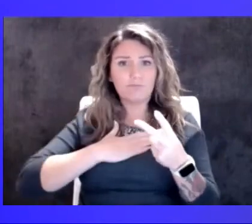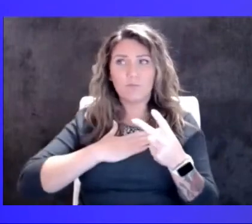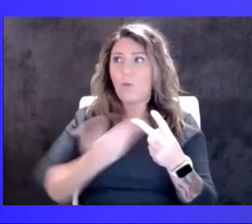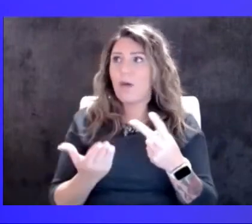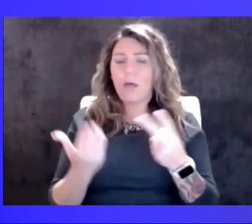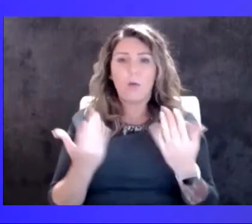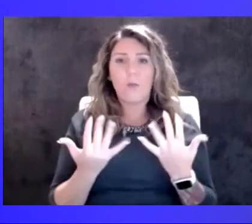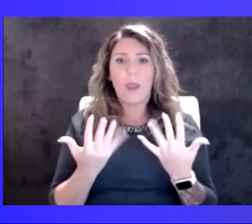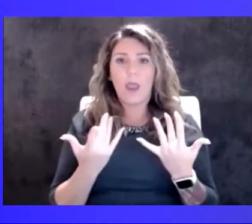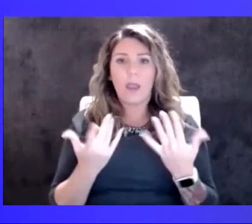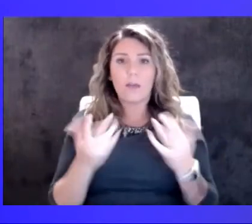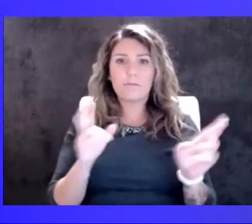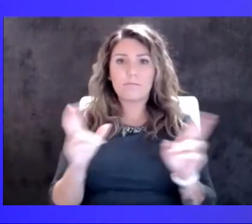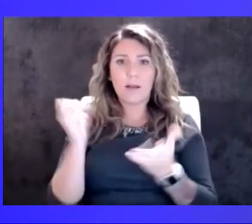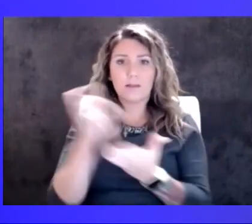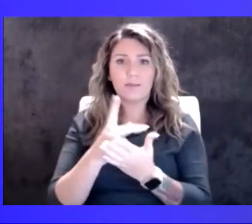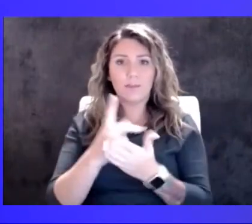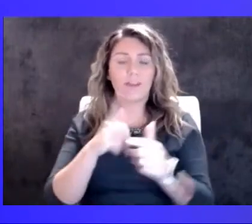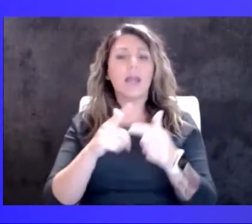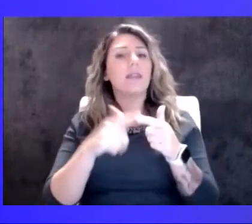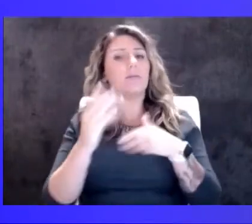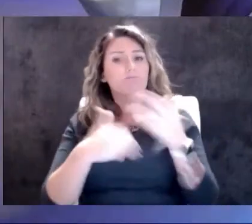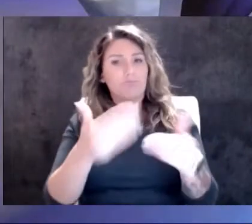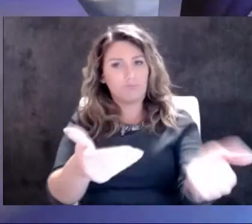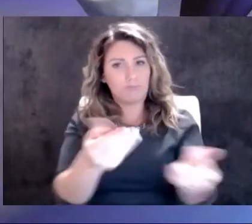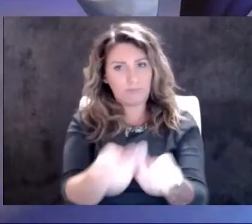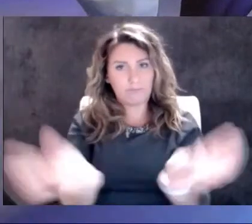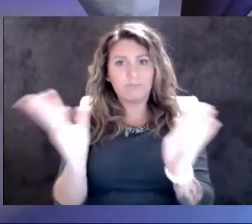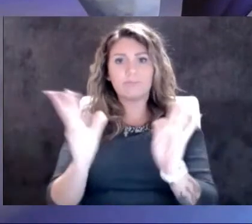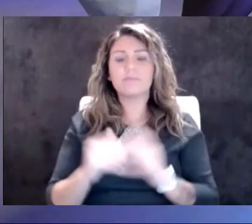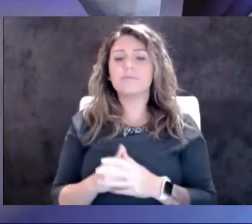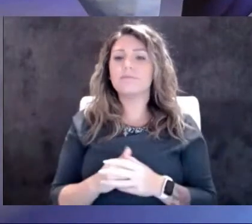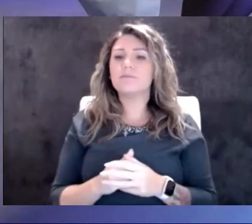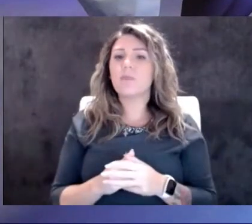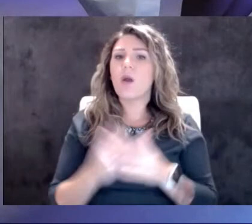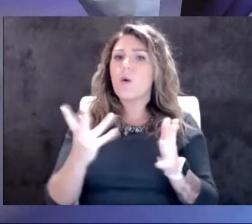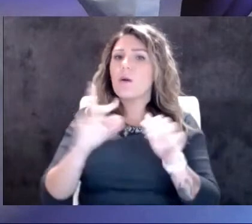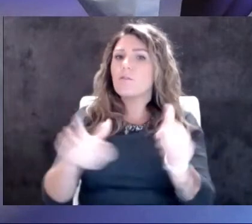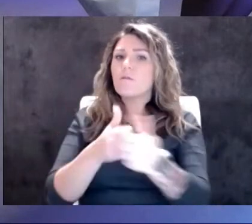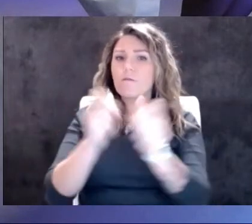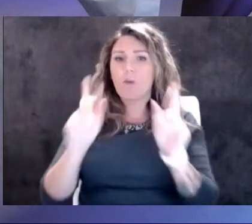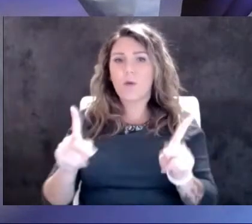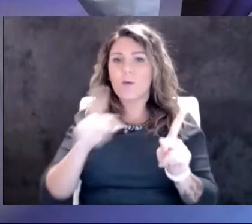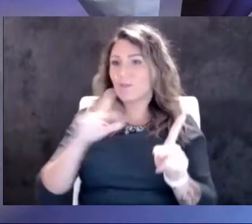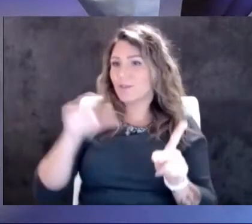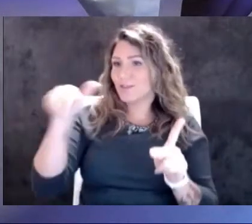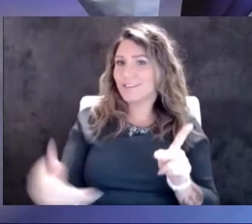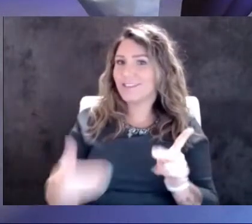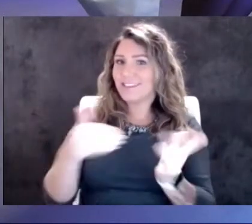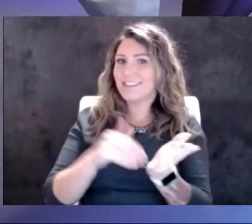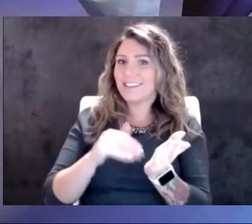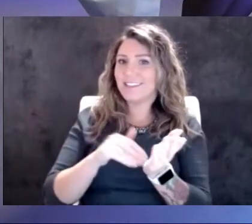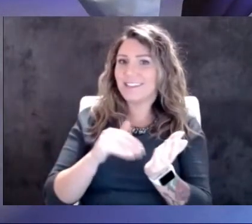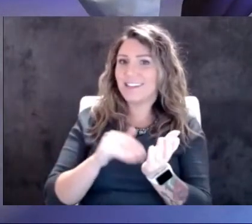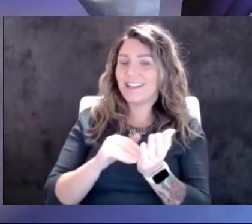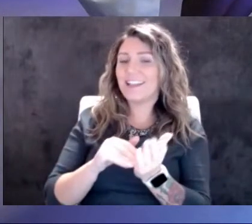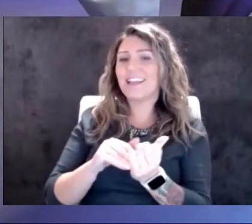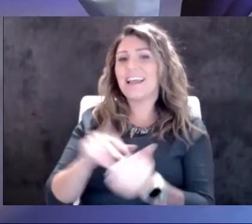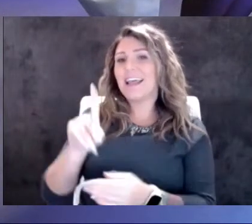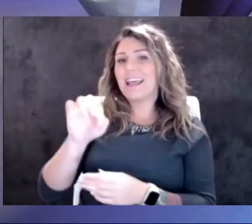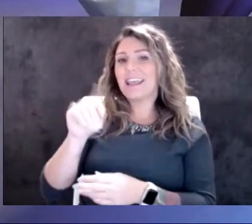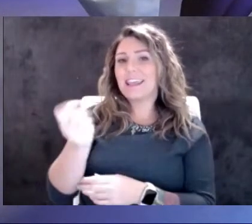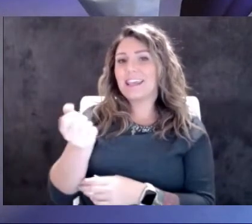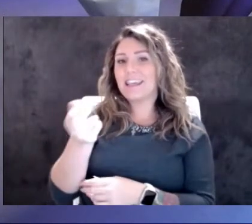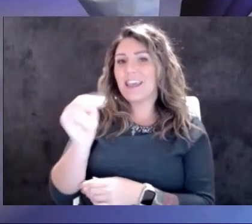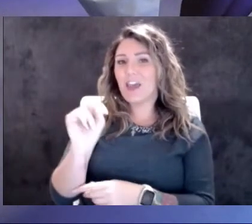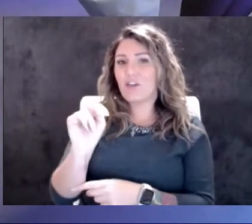that vaccination to children and their families. I kind of just follow up, because I want to also introduce Dr. Catherine Satterwhite, who's the regional director